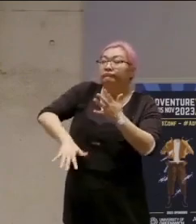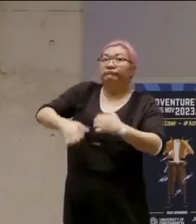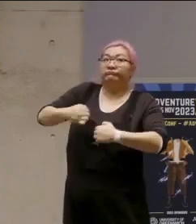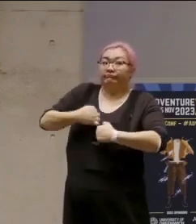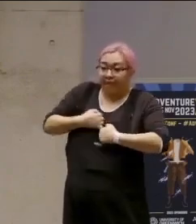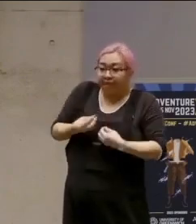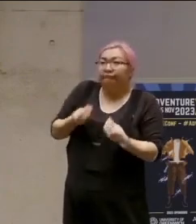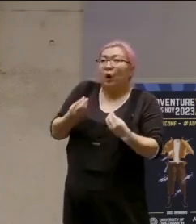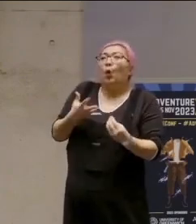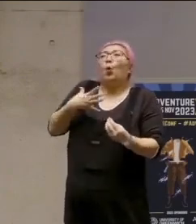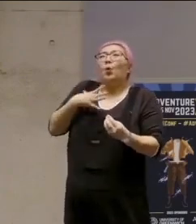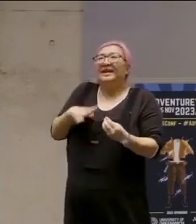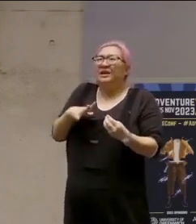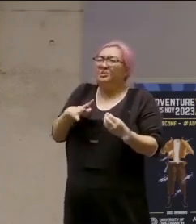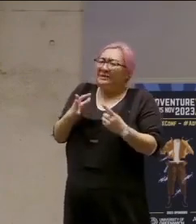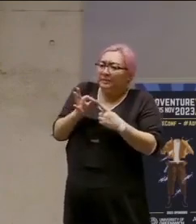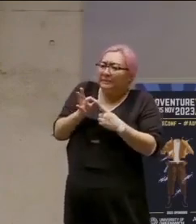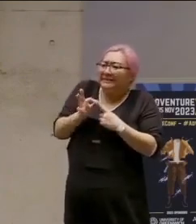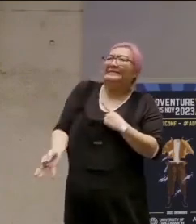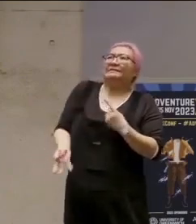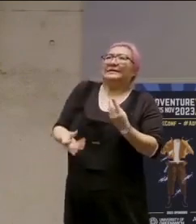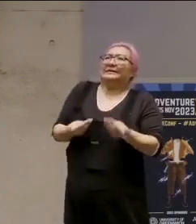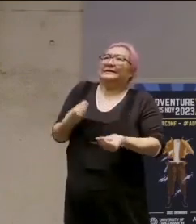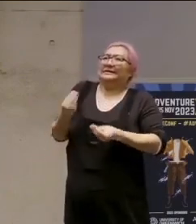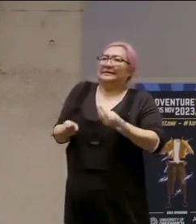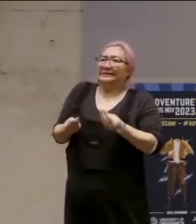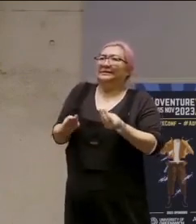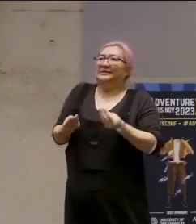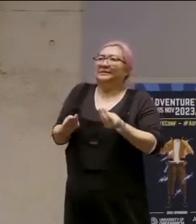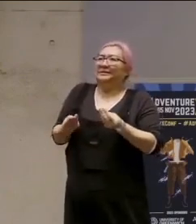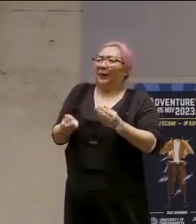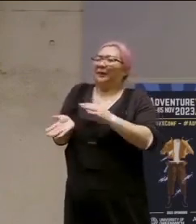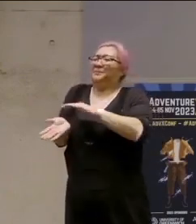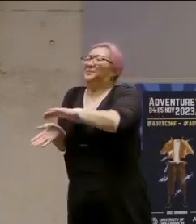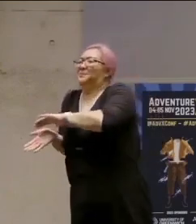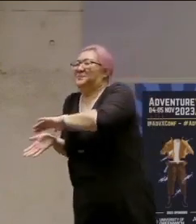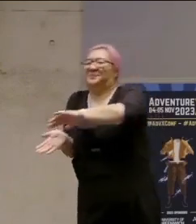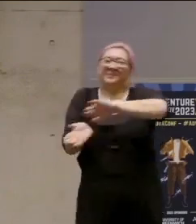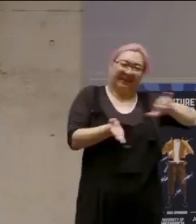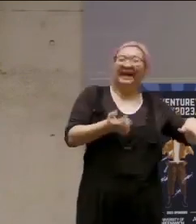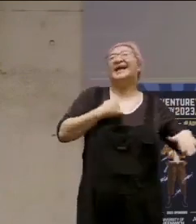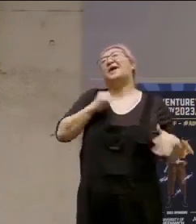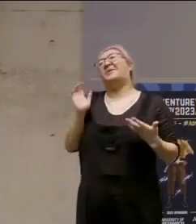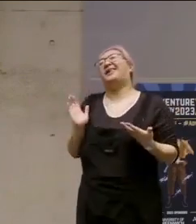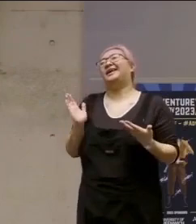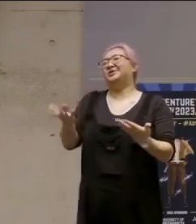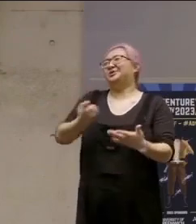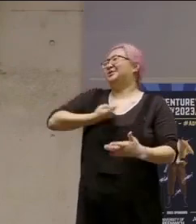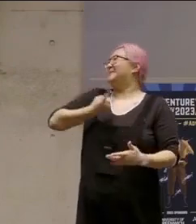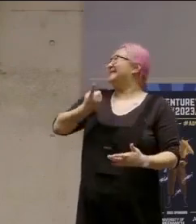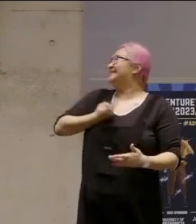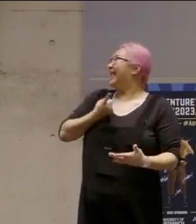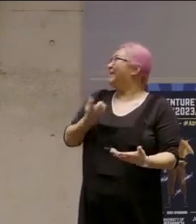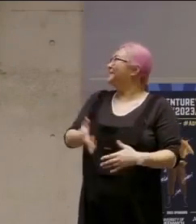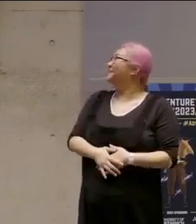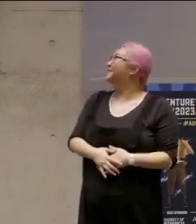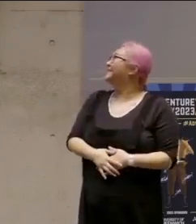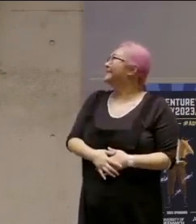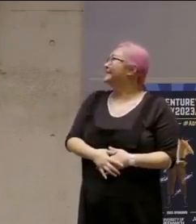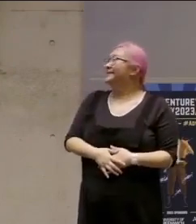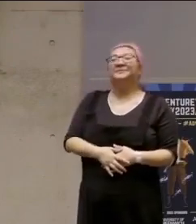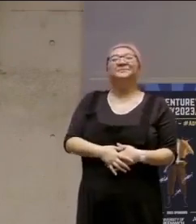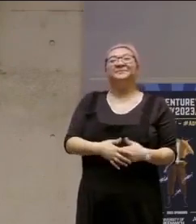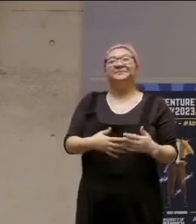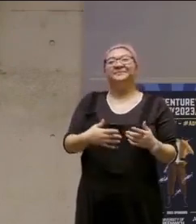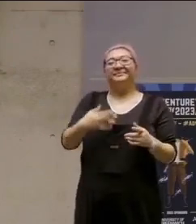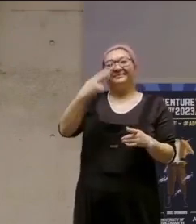tangible. Now, I'm a big Ace Attorney fan, big Professor Layton fan. I'm not sure if anyone's a big fan of Ace Attorney. I love Ace Attorney.